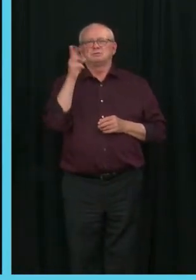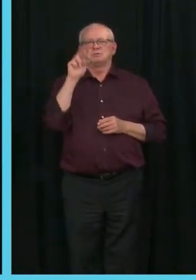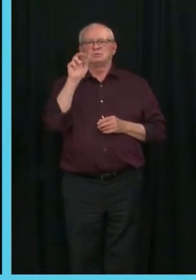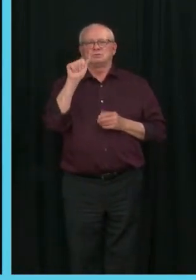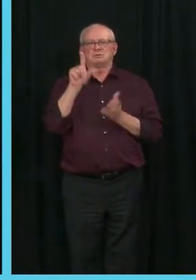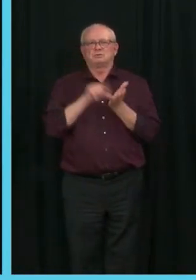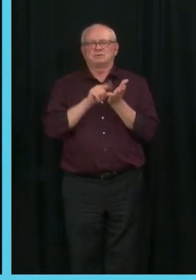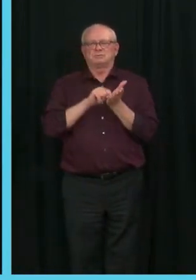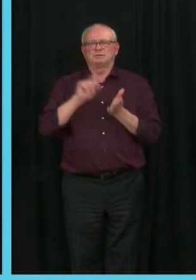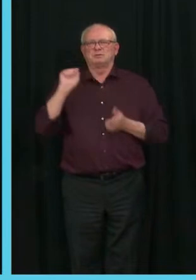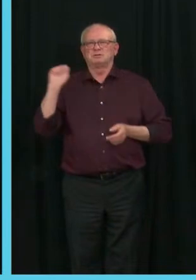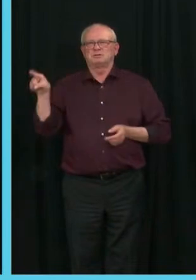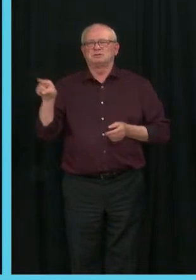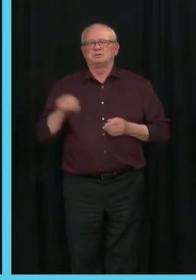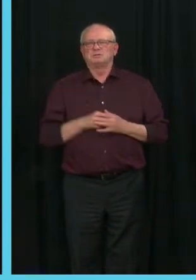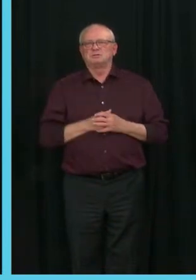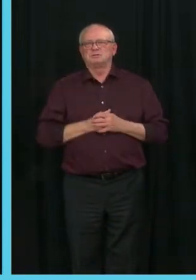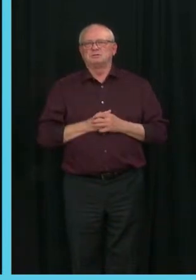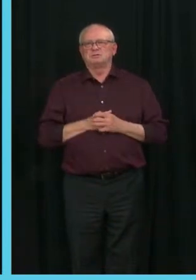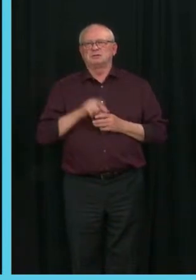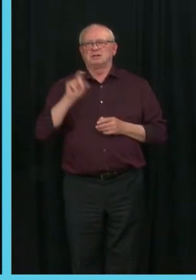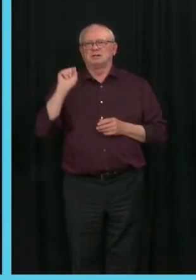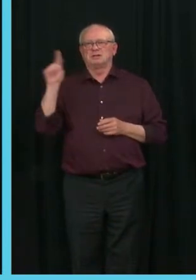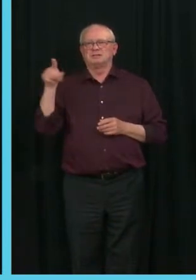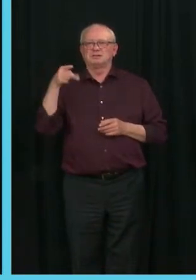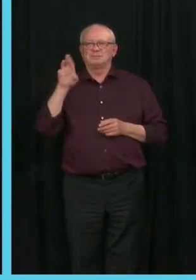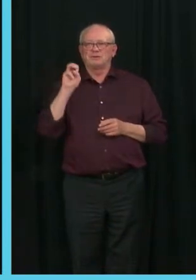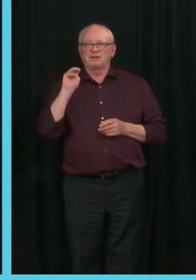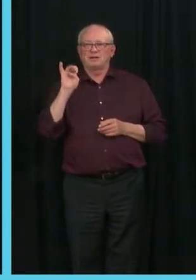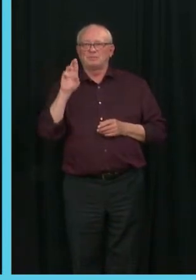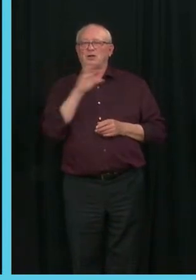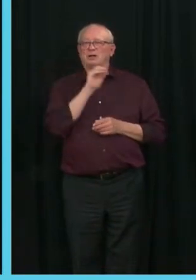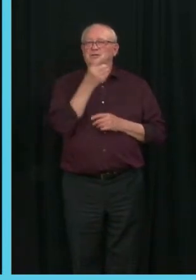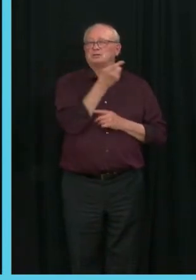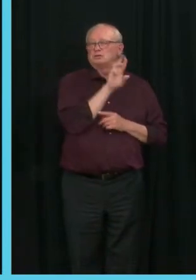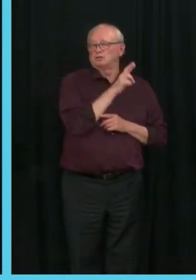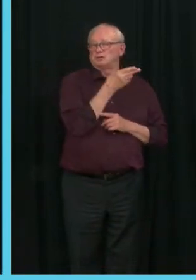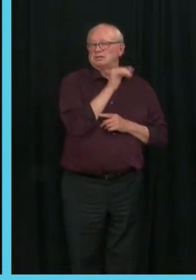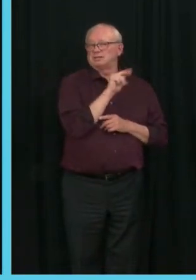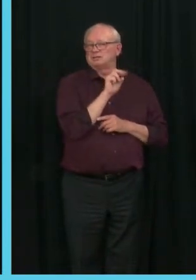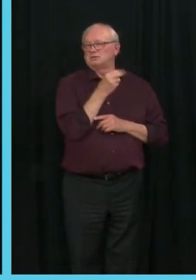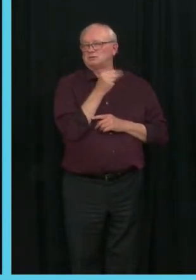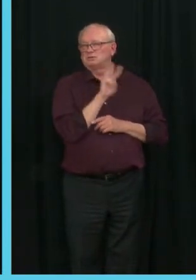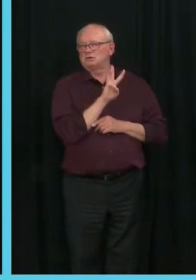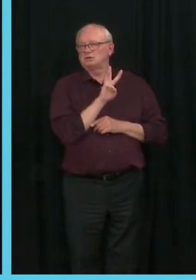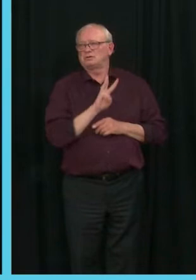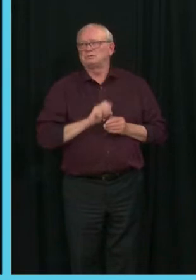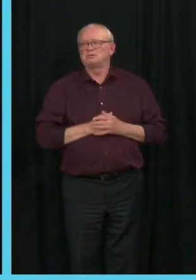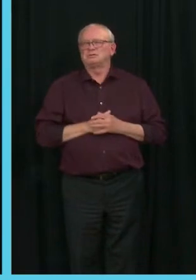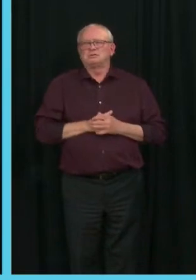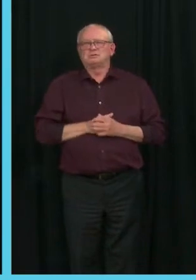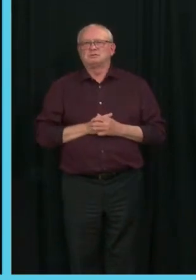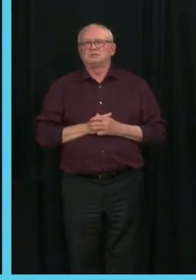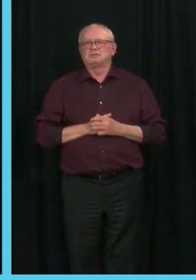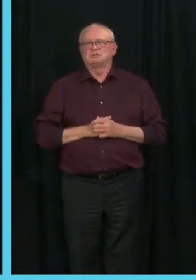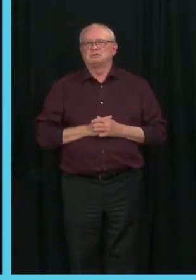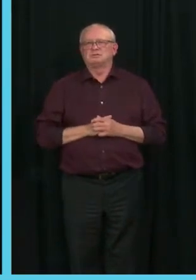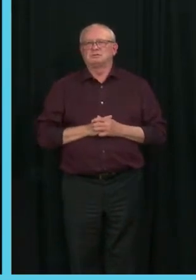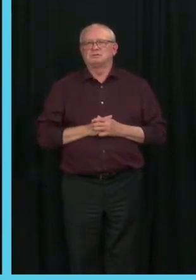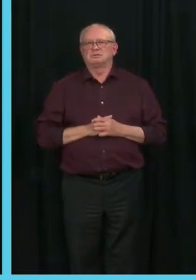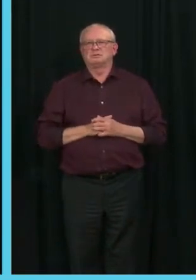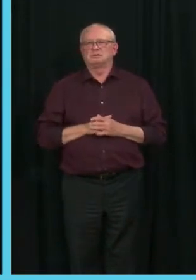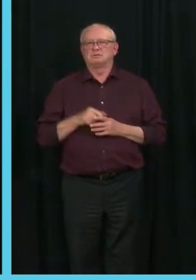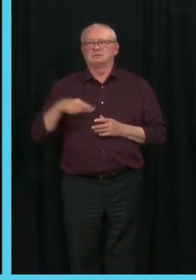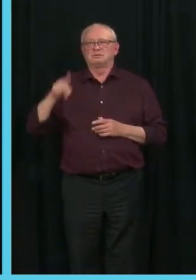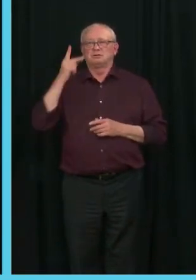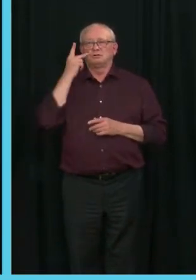Hello, this question is for the Premier and Dr. Hinshaw. If the Oilers 50-50 raffle from earlier this year is any indication,